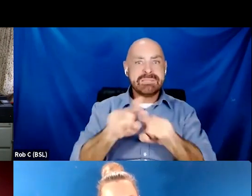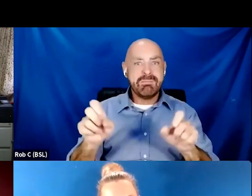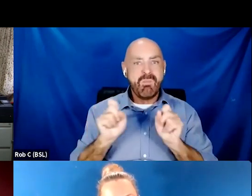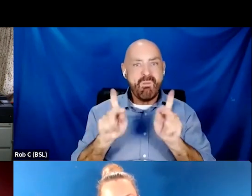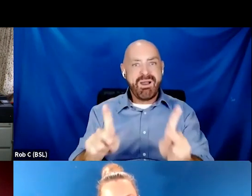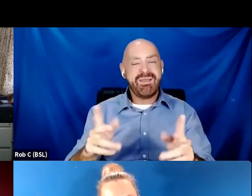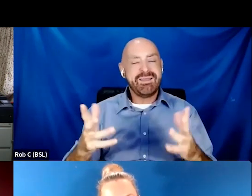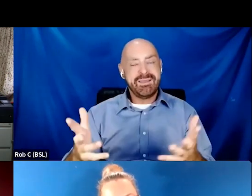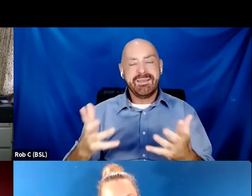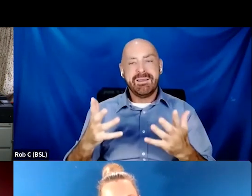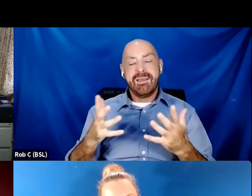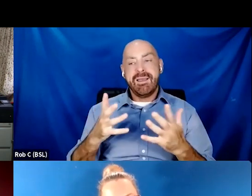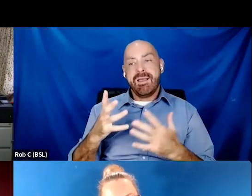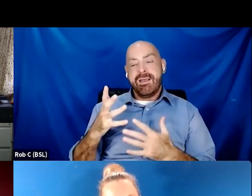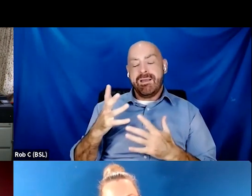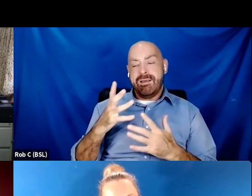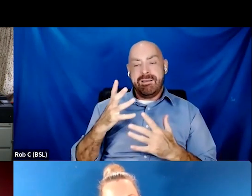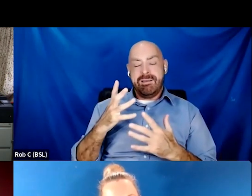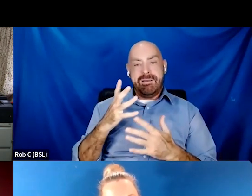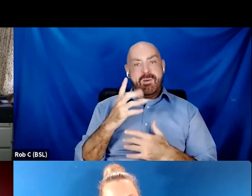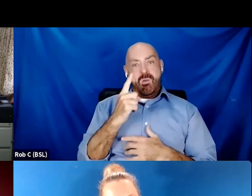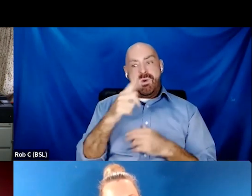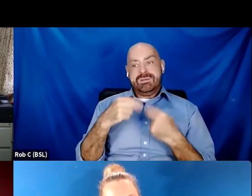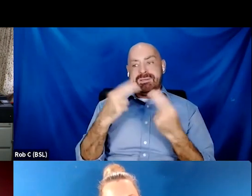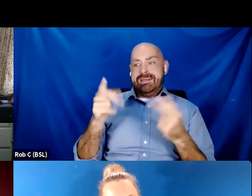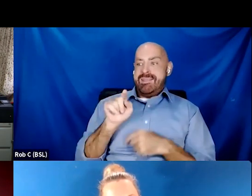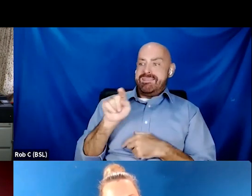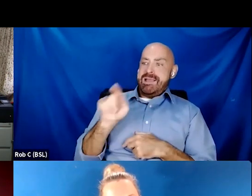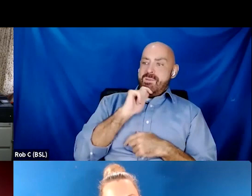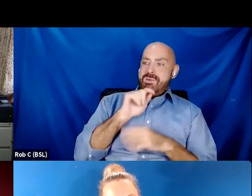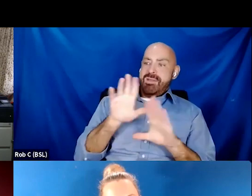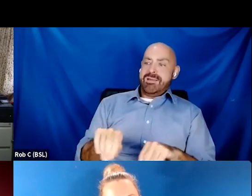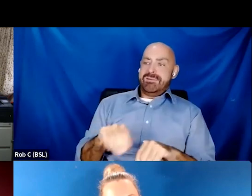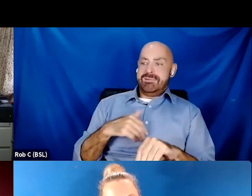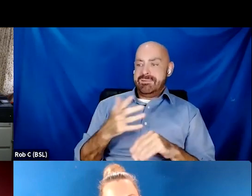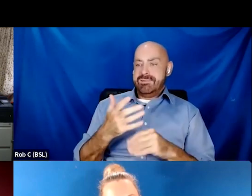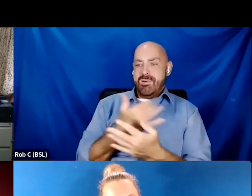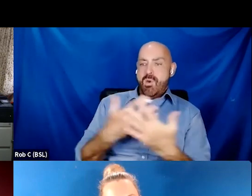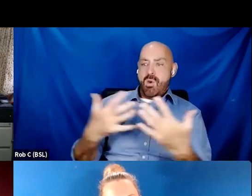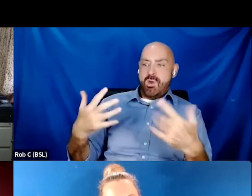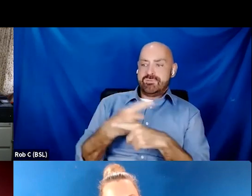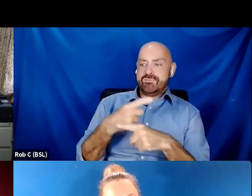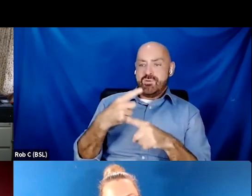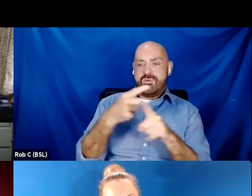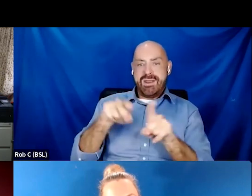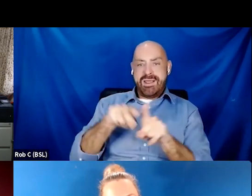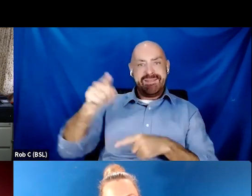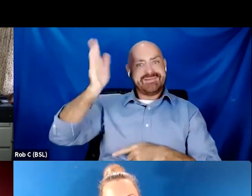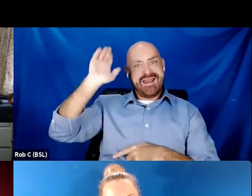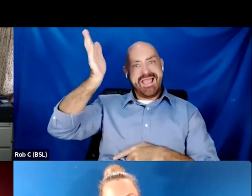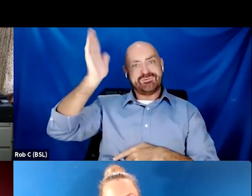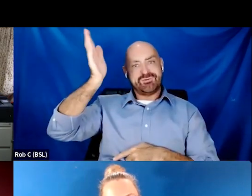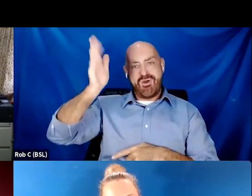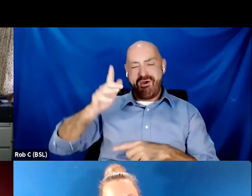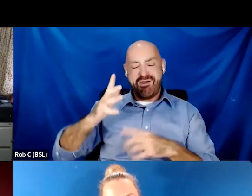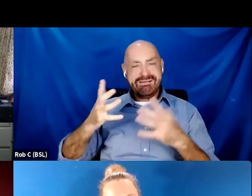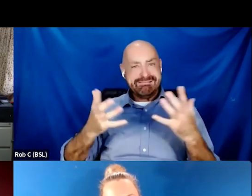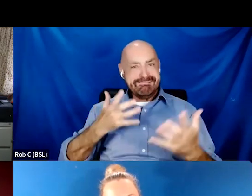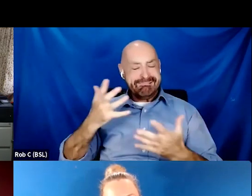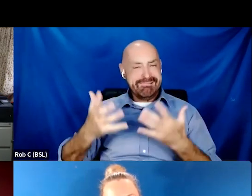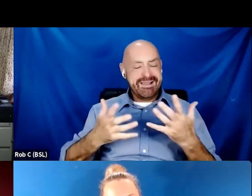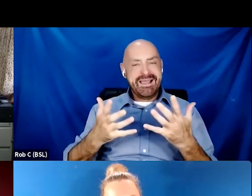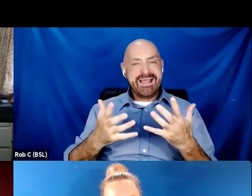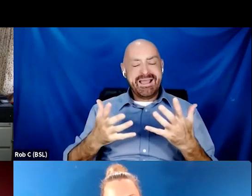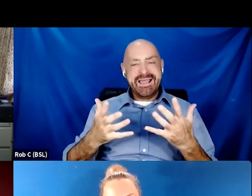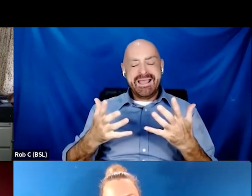the idea that this will end, there'll be lots of talks like this and so on. And there's